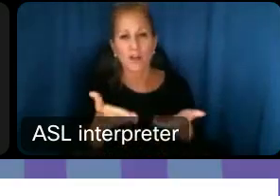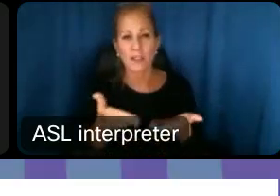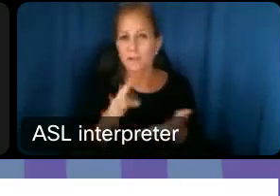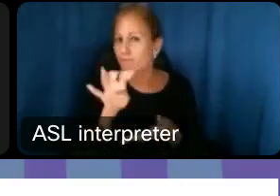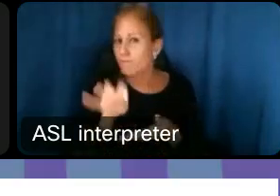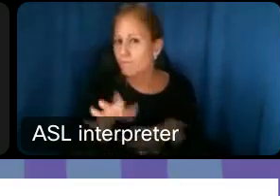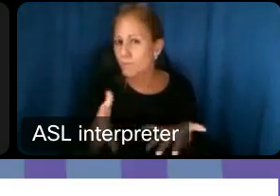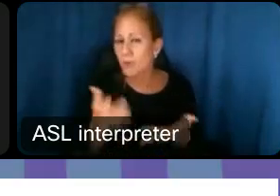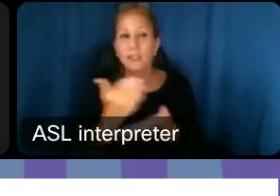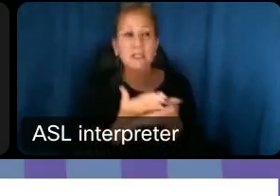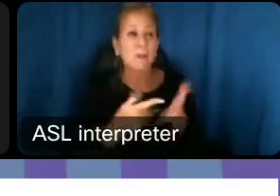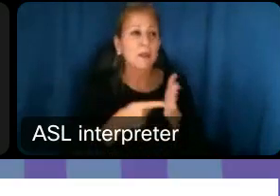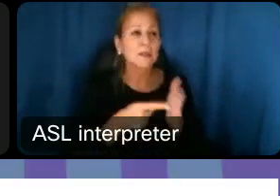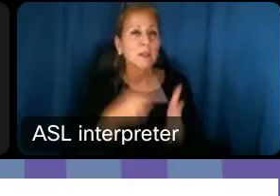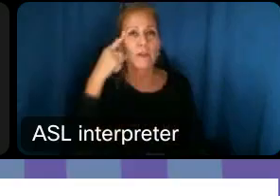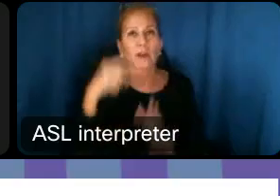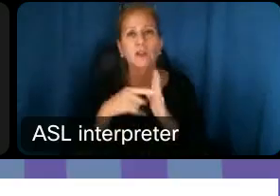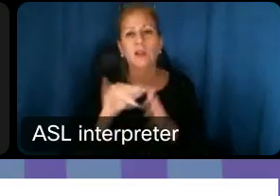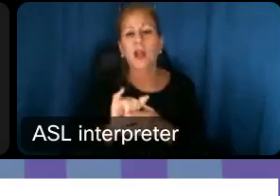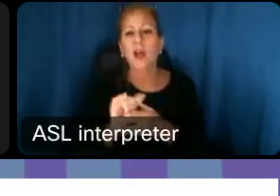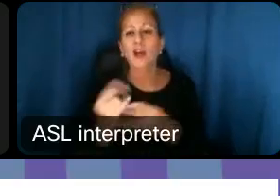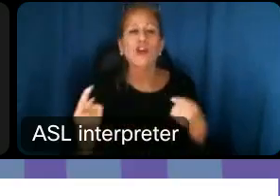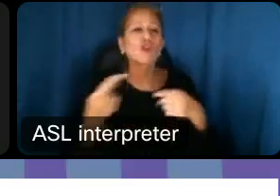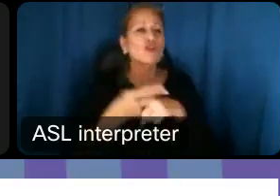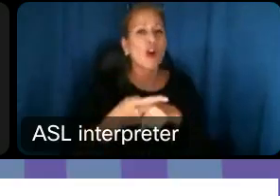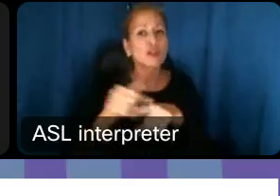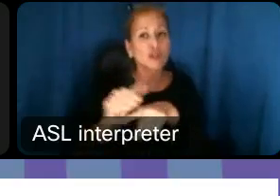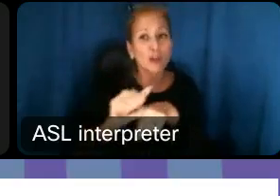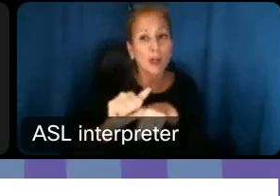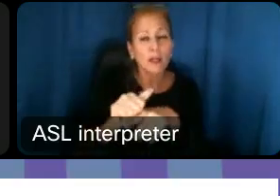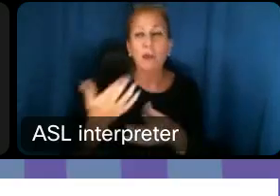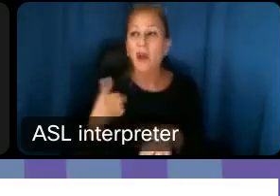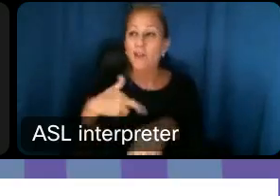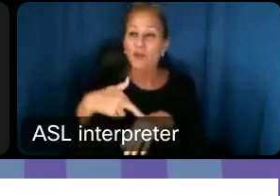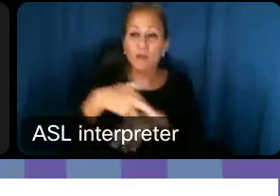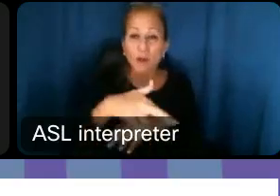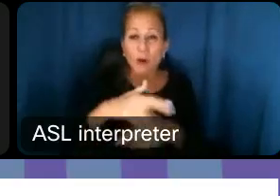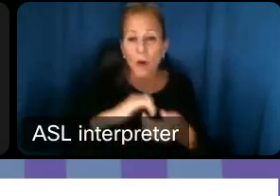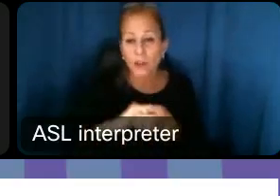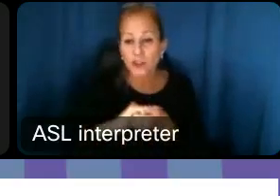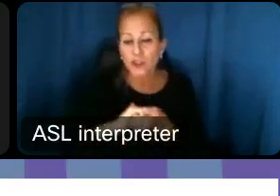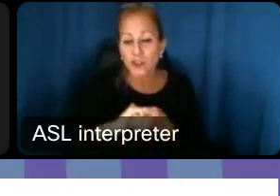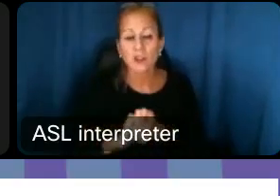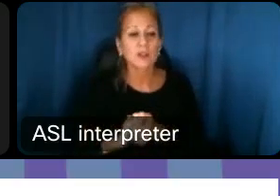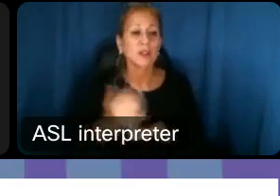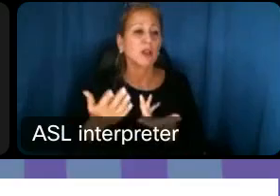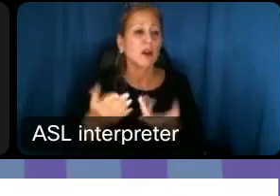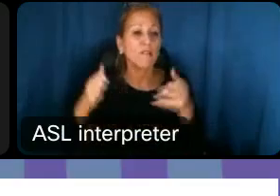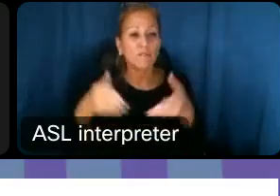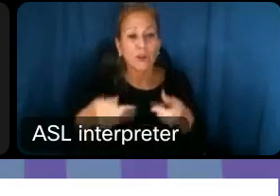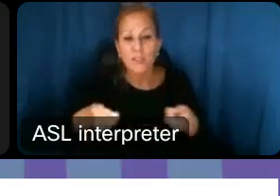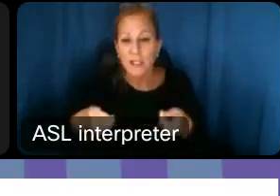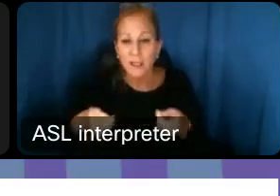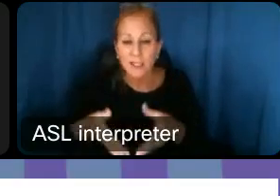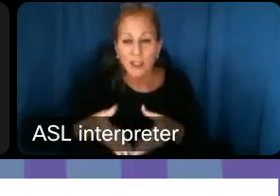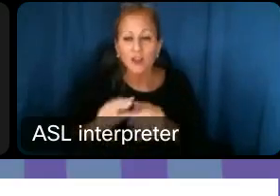Some examples might be cross-training, having a referral partnership, co-facilitating groups,